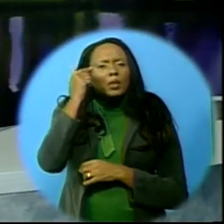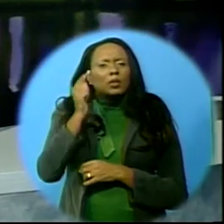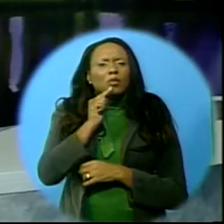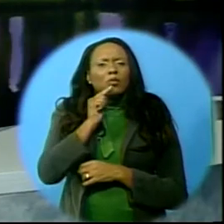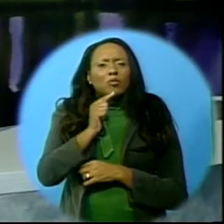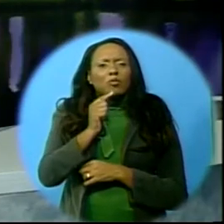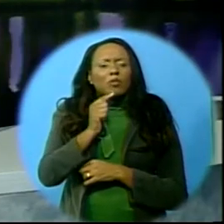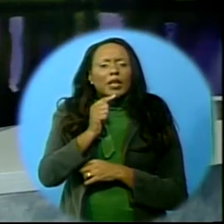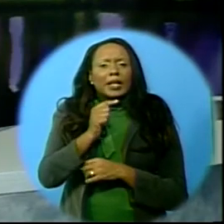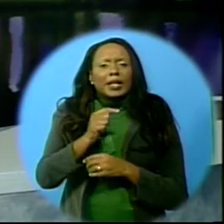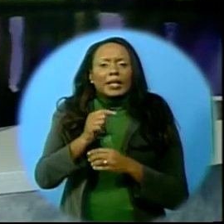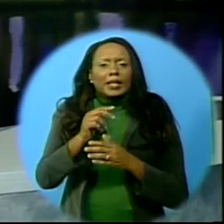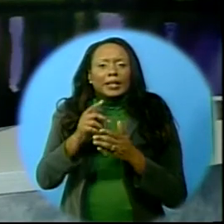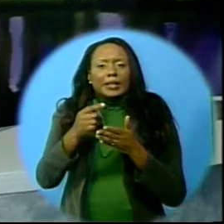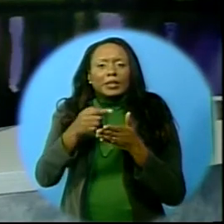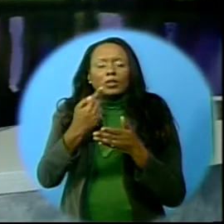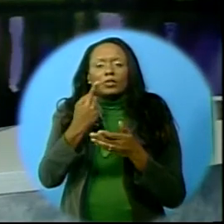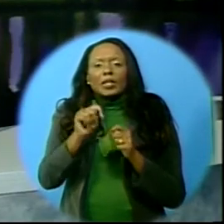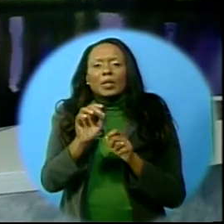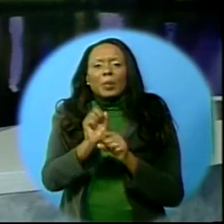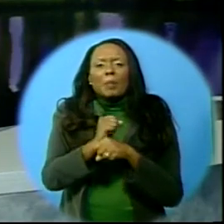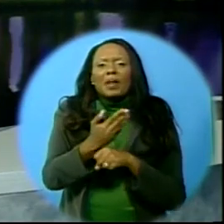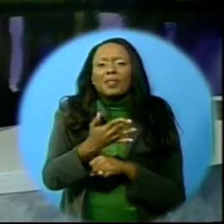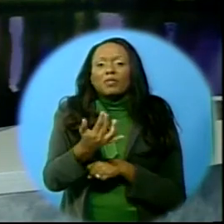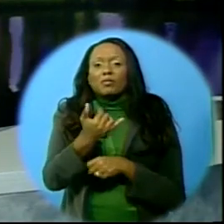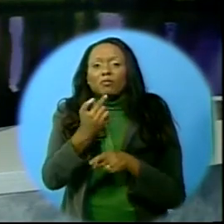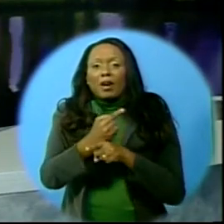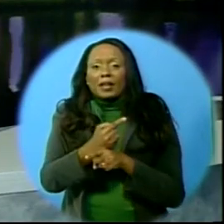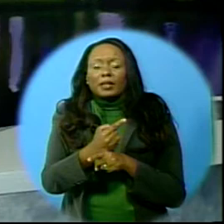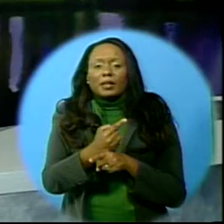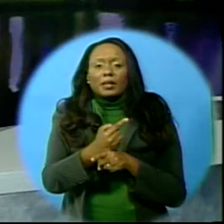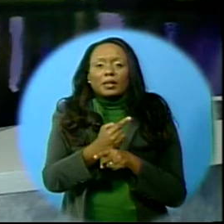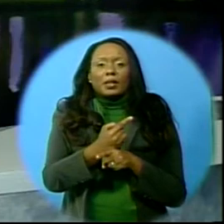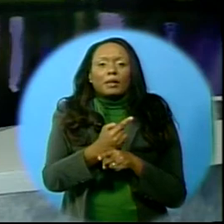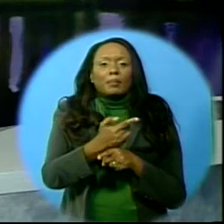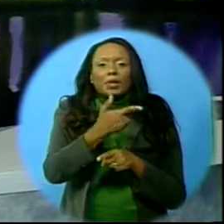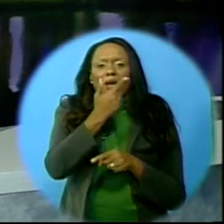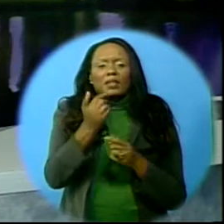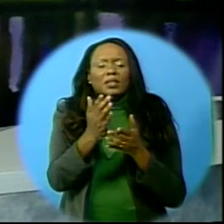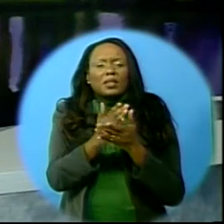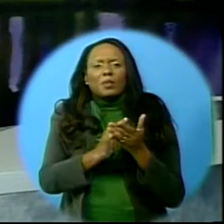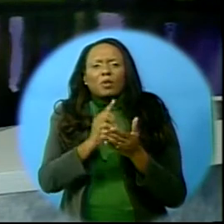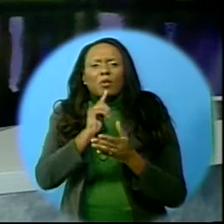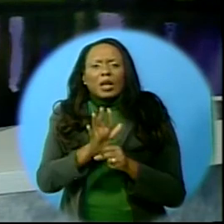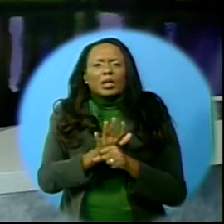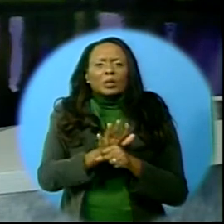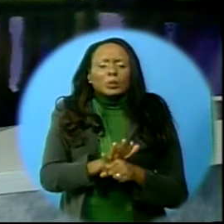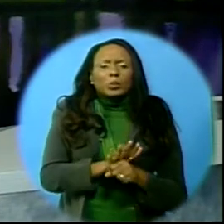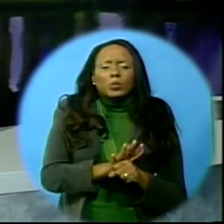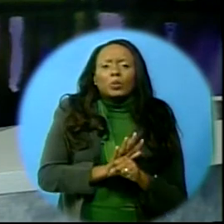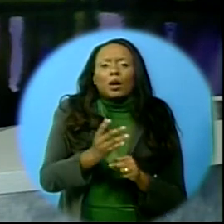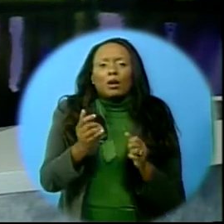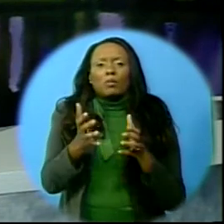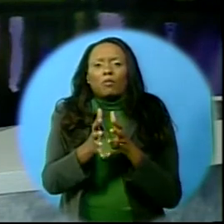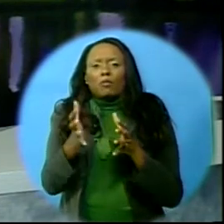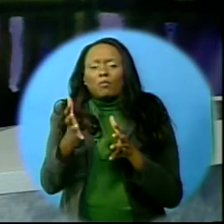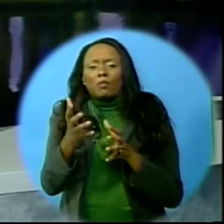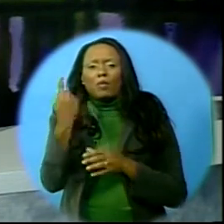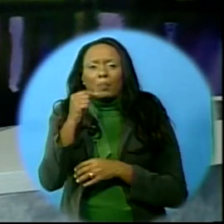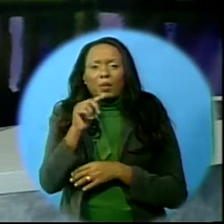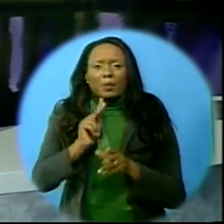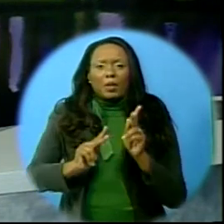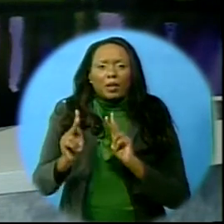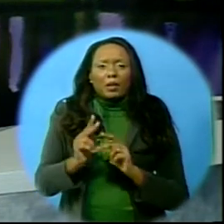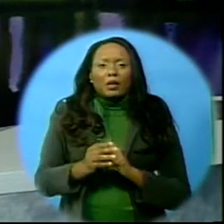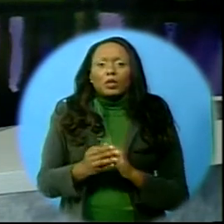and correct aspects of the tax which are intolerable and oppressive. The resolution also suggests that the tax no